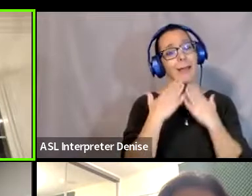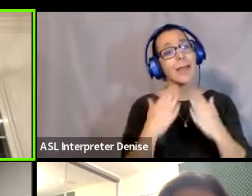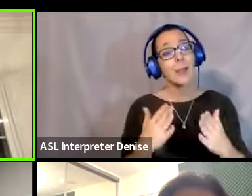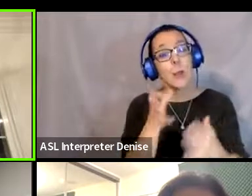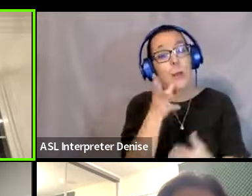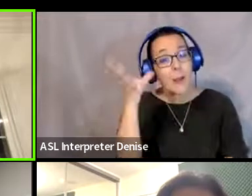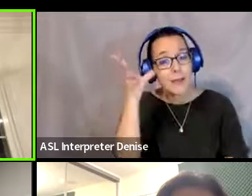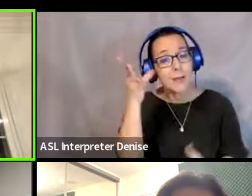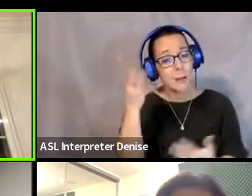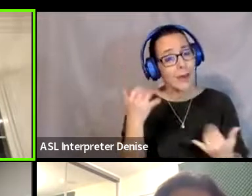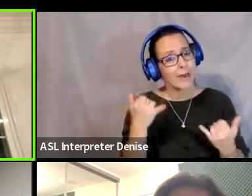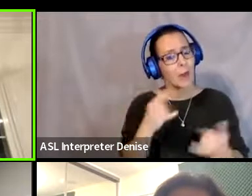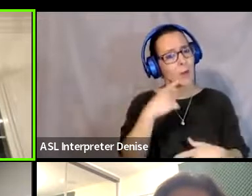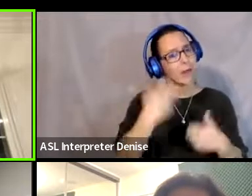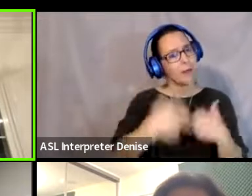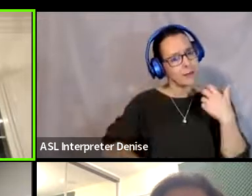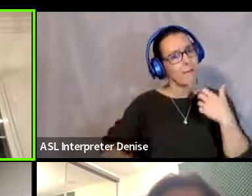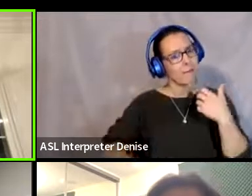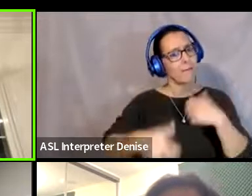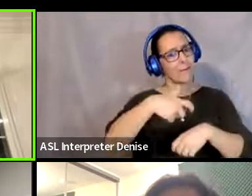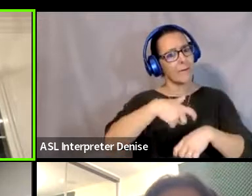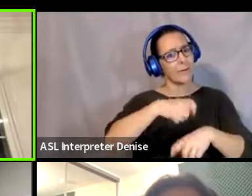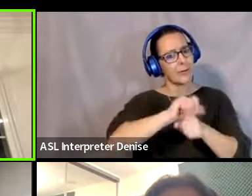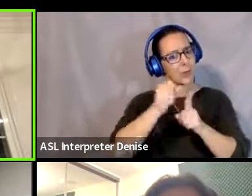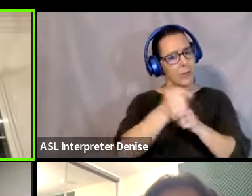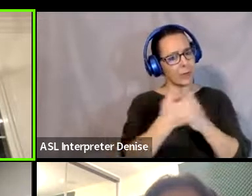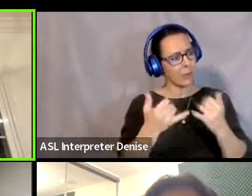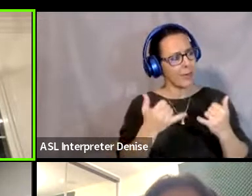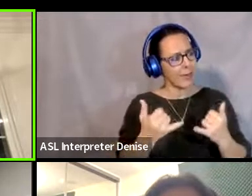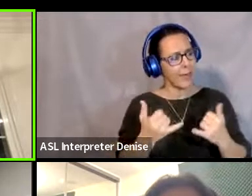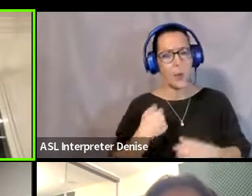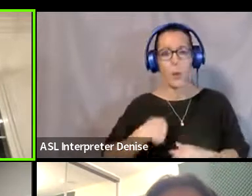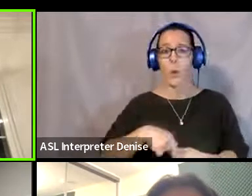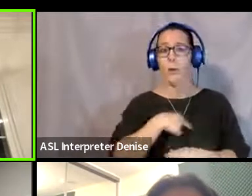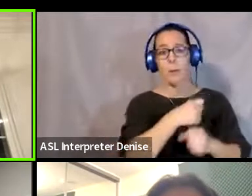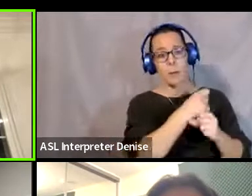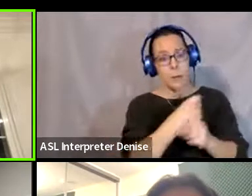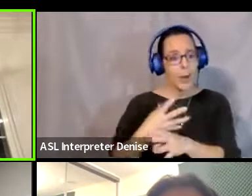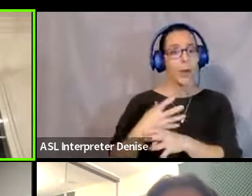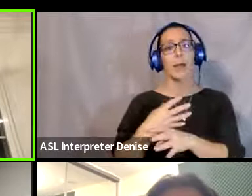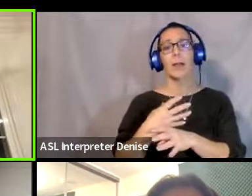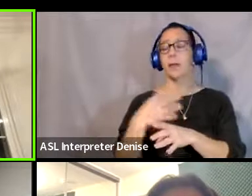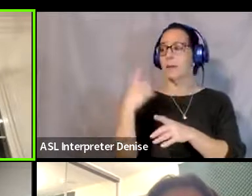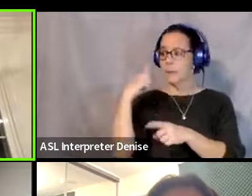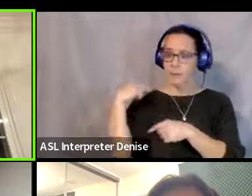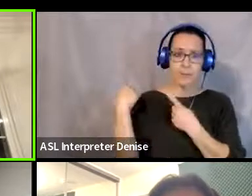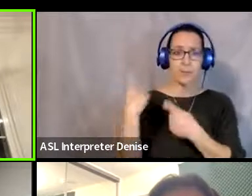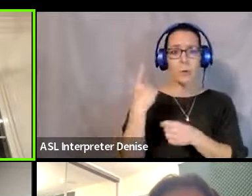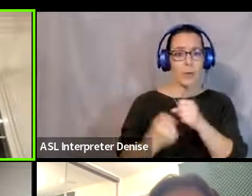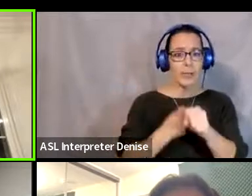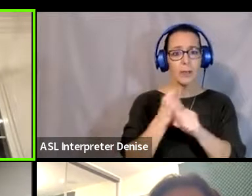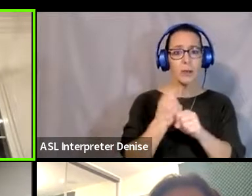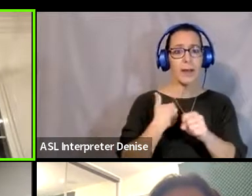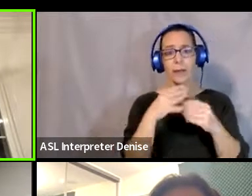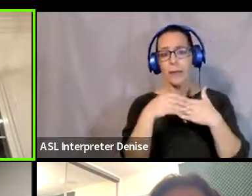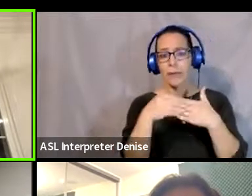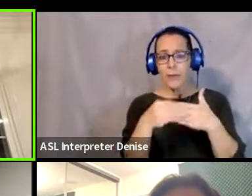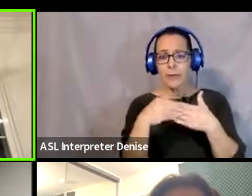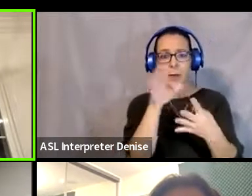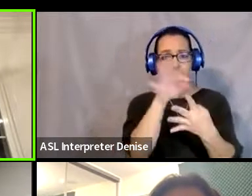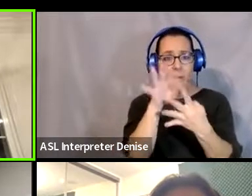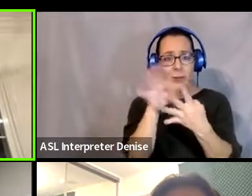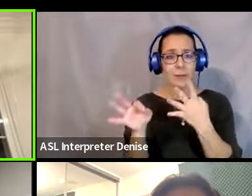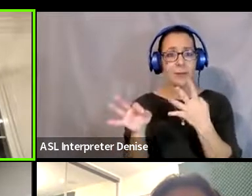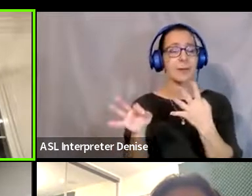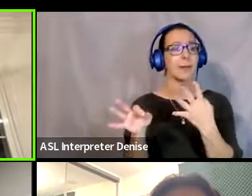everyone. You know, we are preparing for this since last year and providing some flexible options. We're seeing a lot of